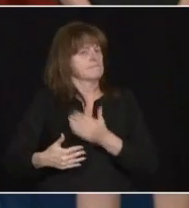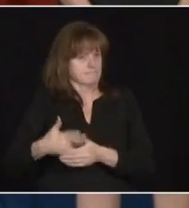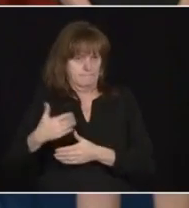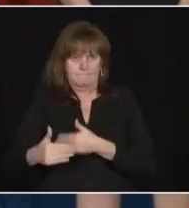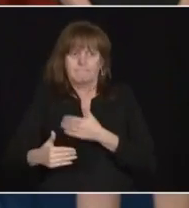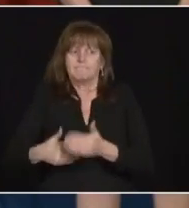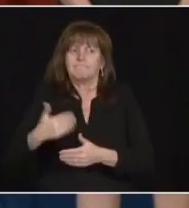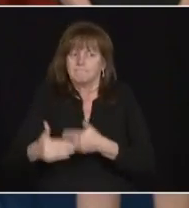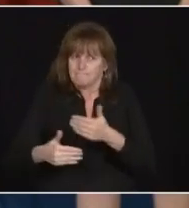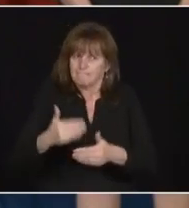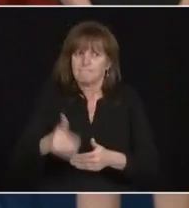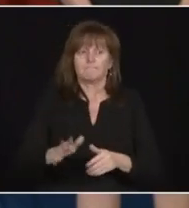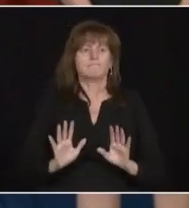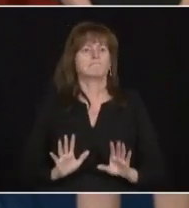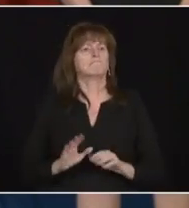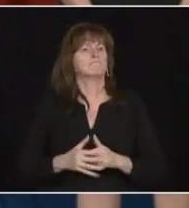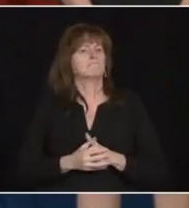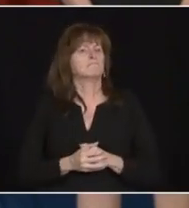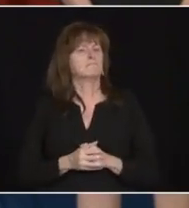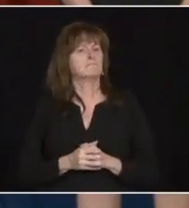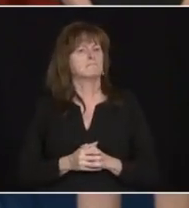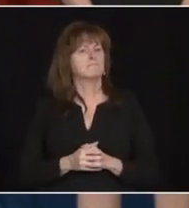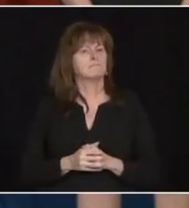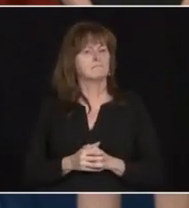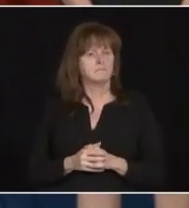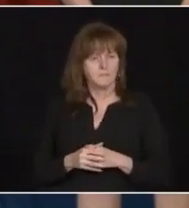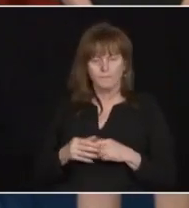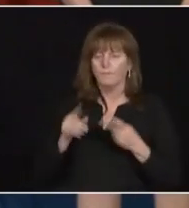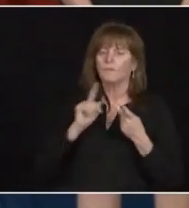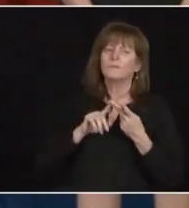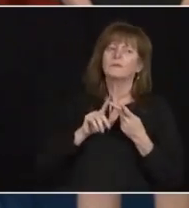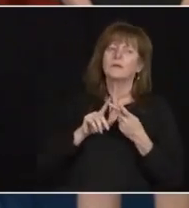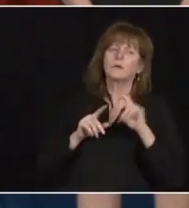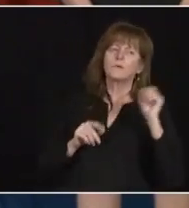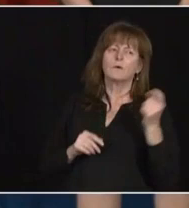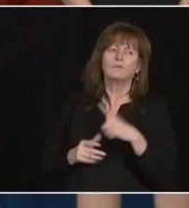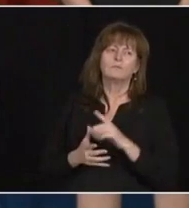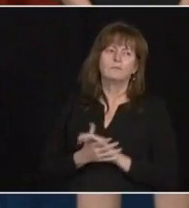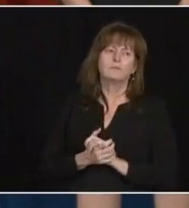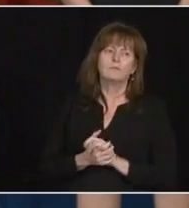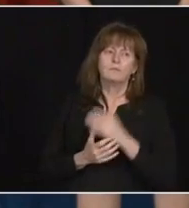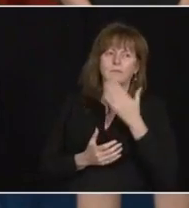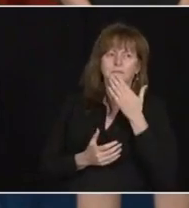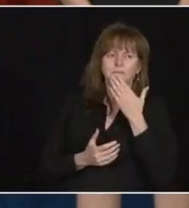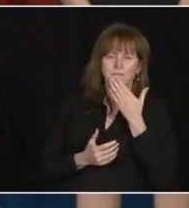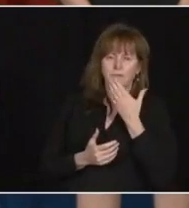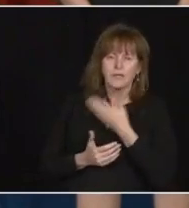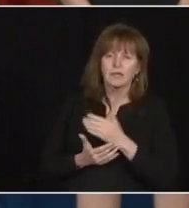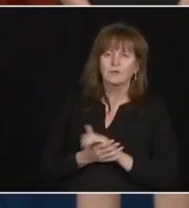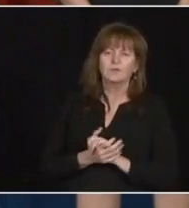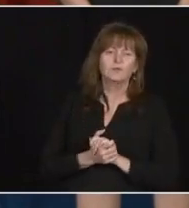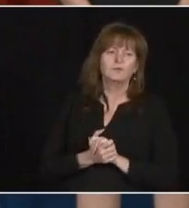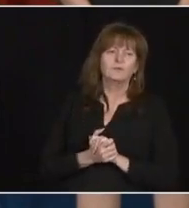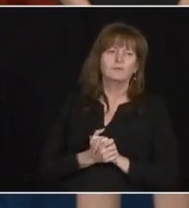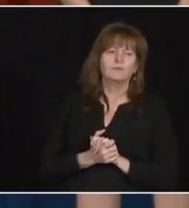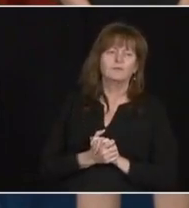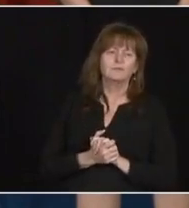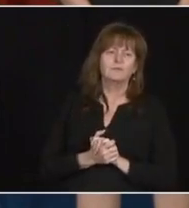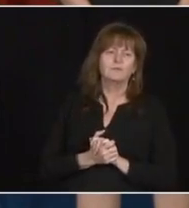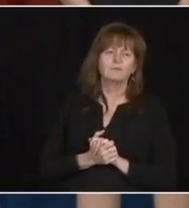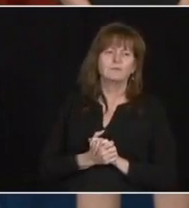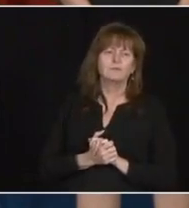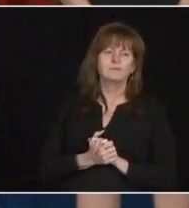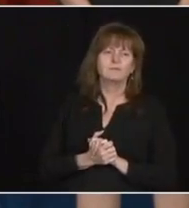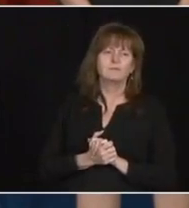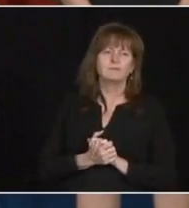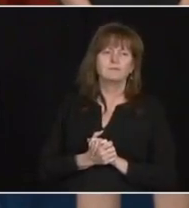can. Next question. Okay, and Thank you for. Thank you. And Premier, just on education.